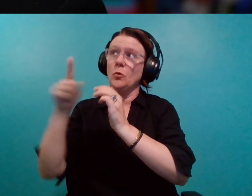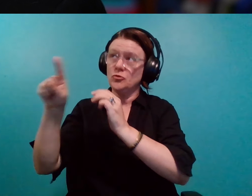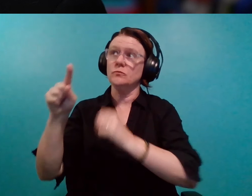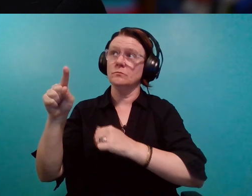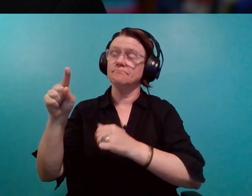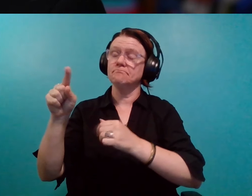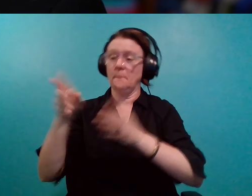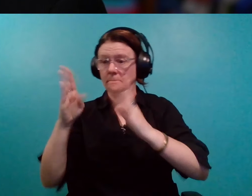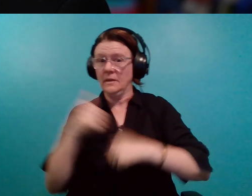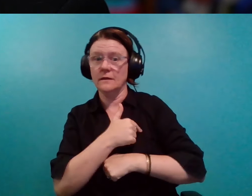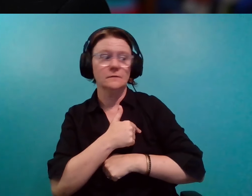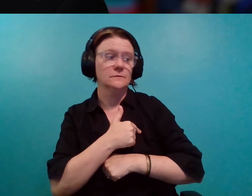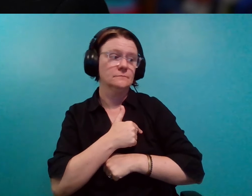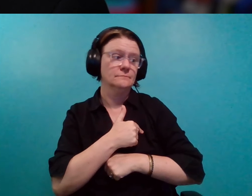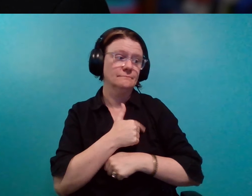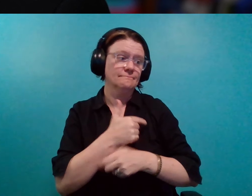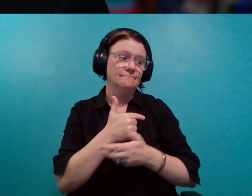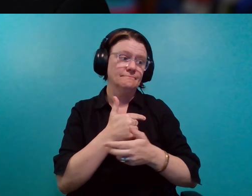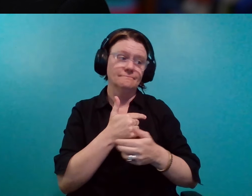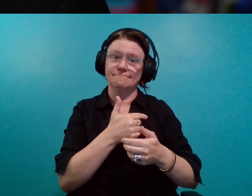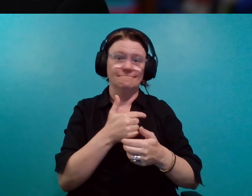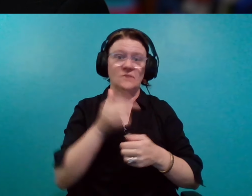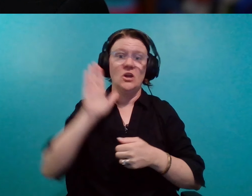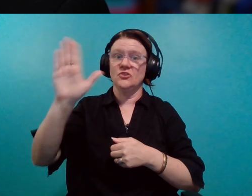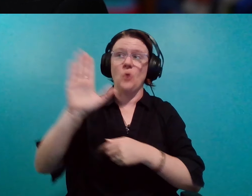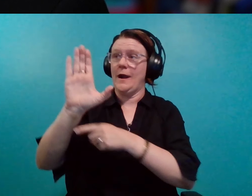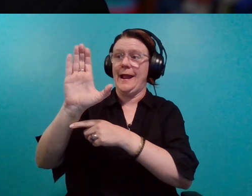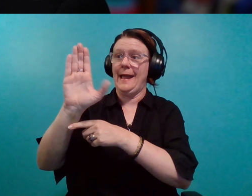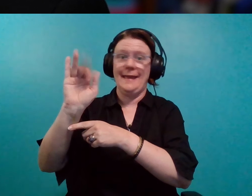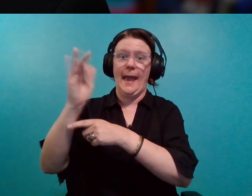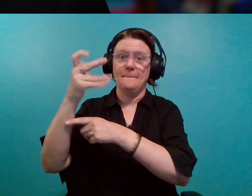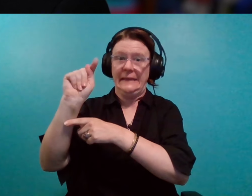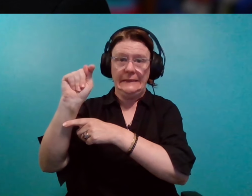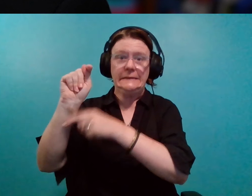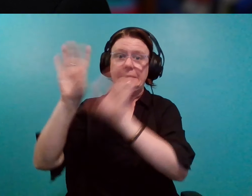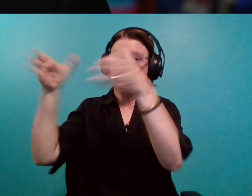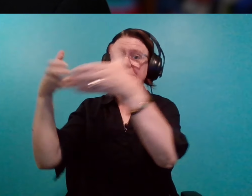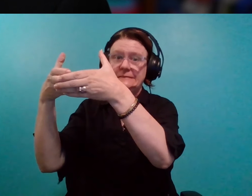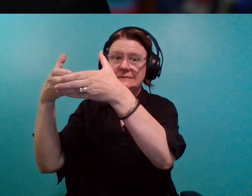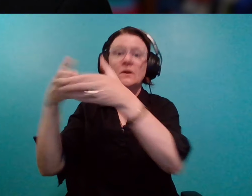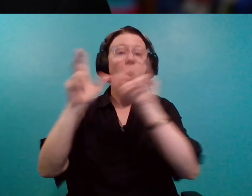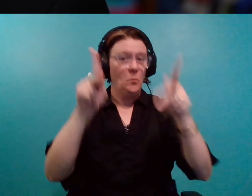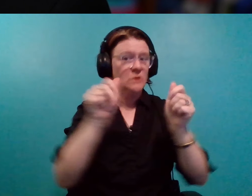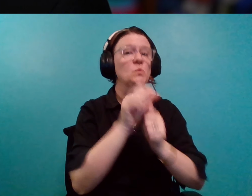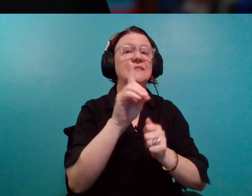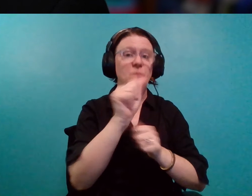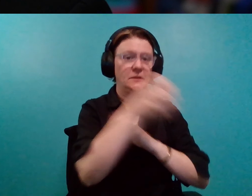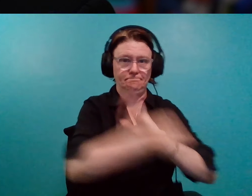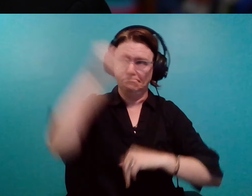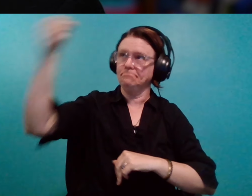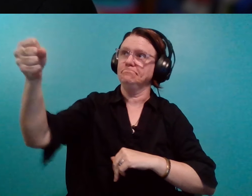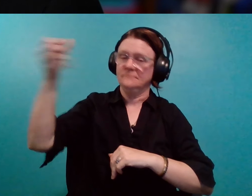friendly, put someone with a disability in your cabinet, put them in a high